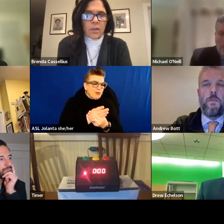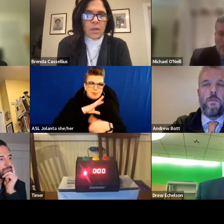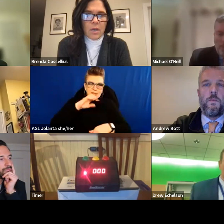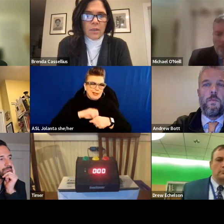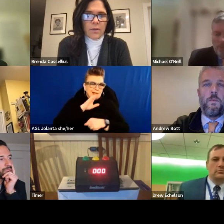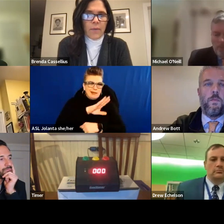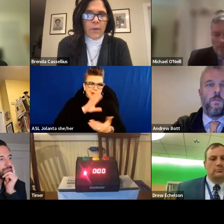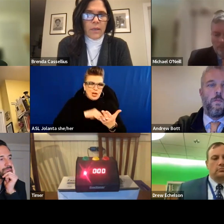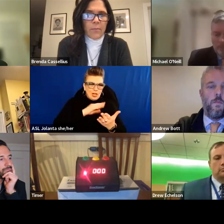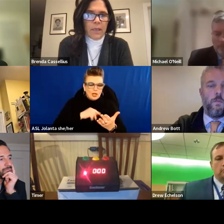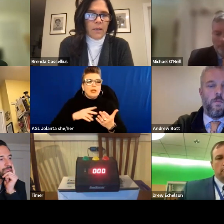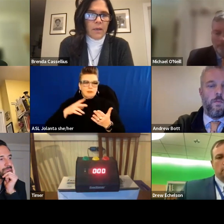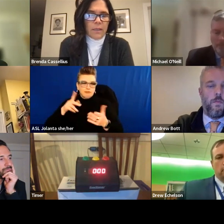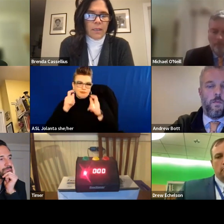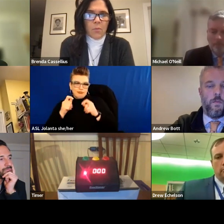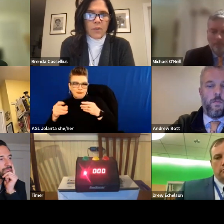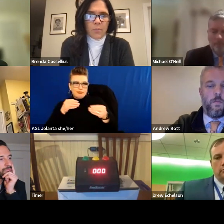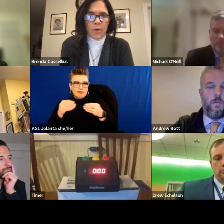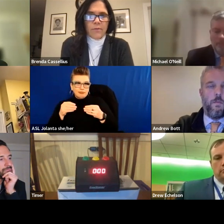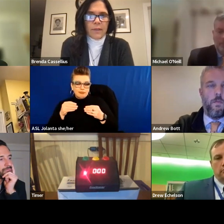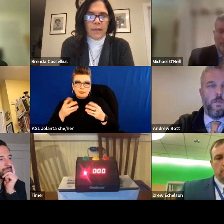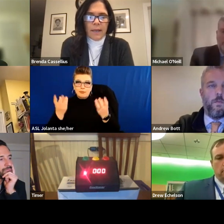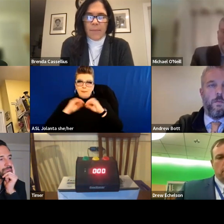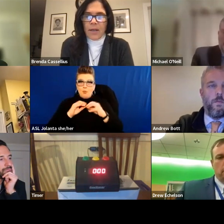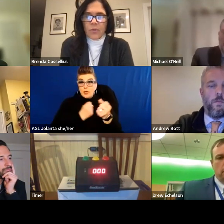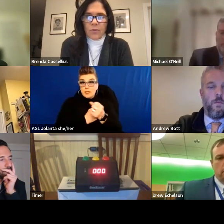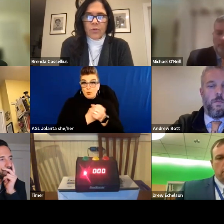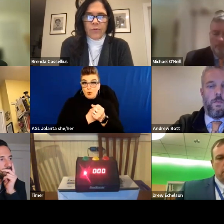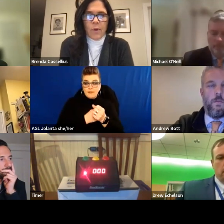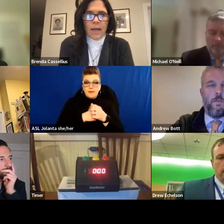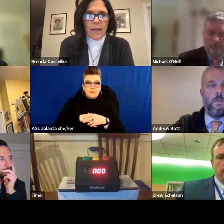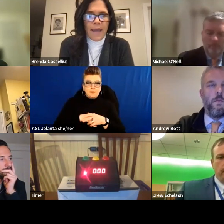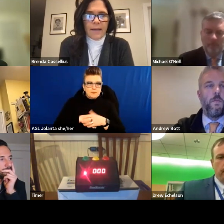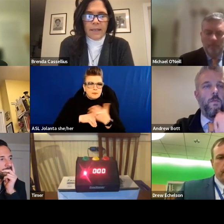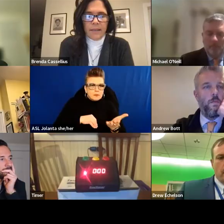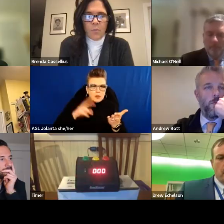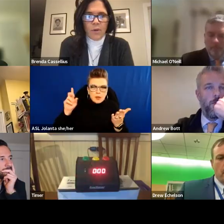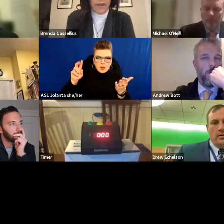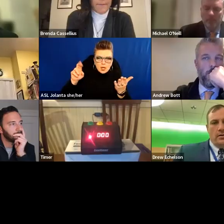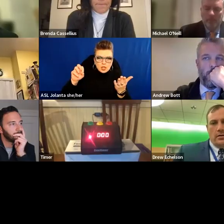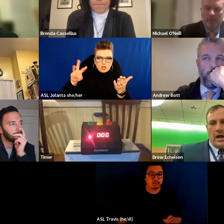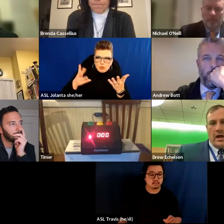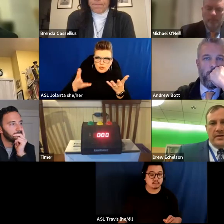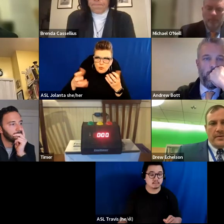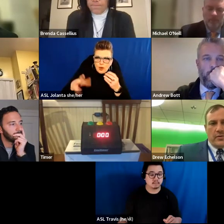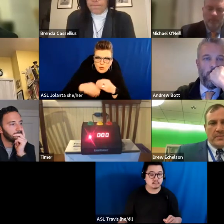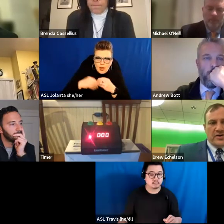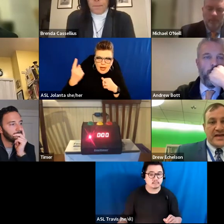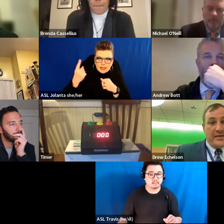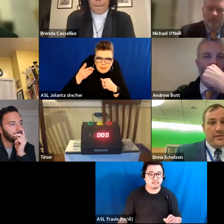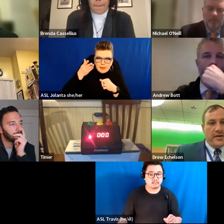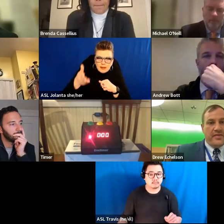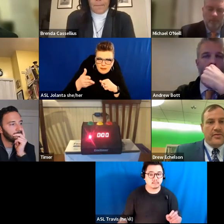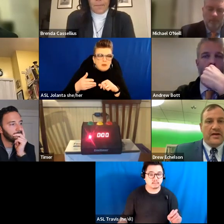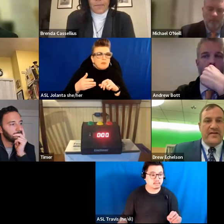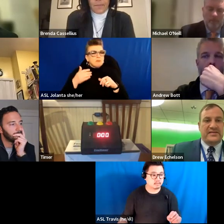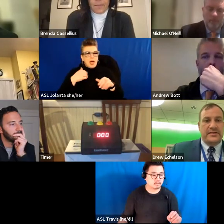this year so that we could be even more supportive um i don't know drew if you want to add anything more there i'll be i'll be quick but just